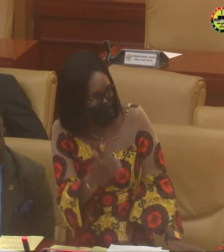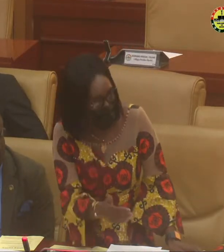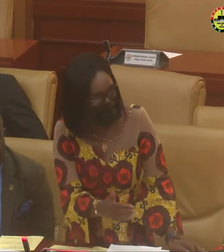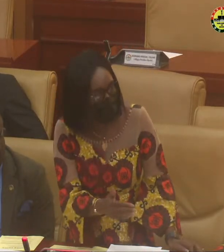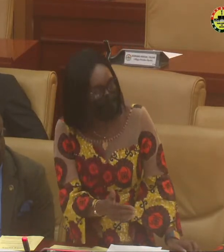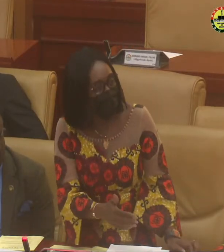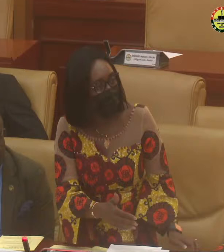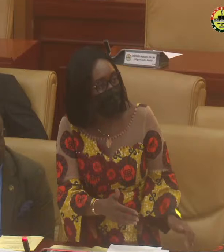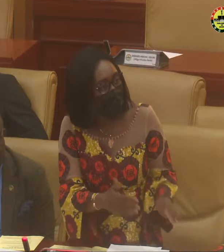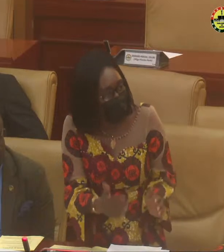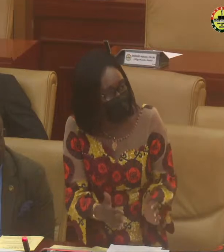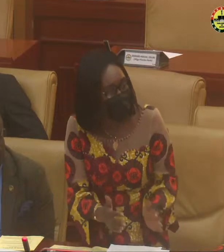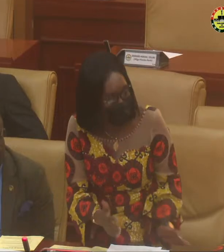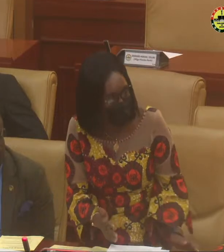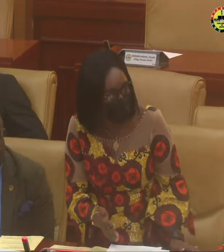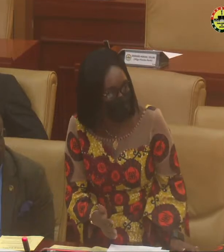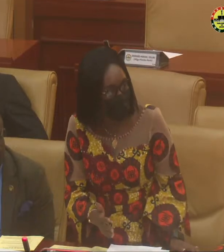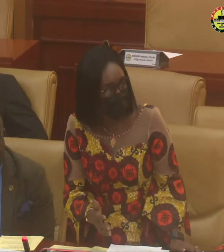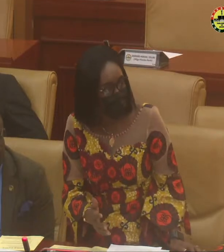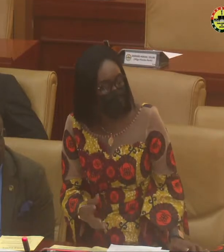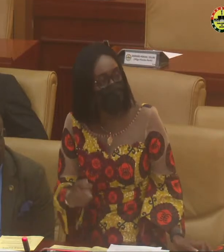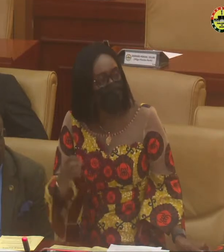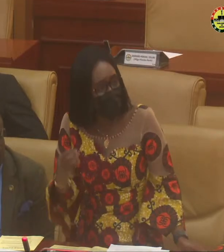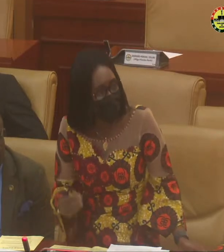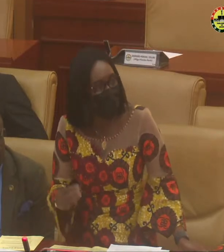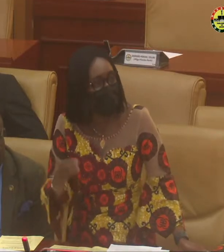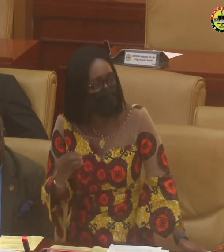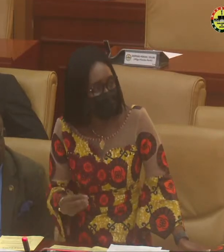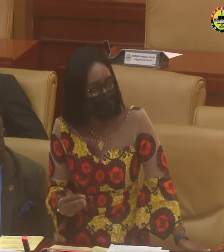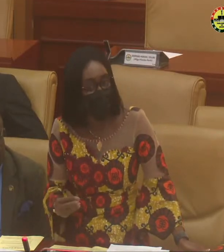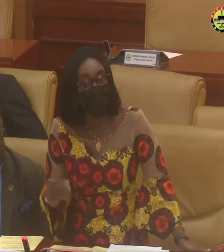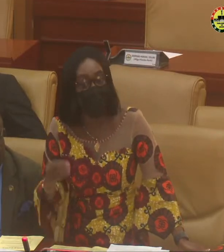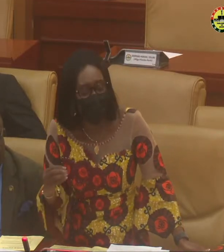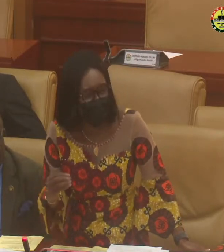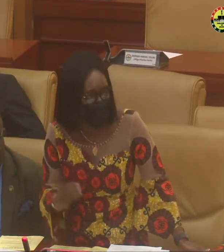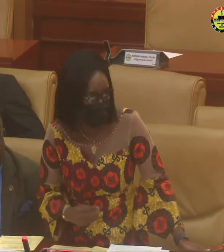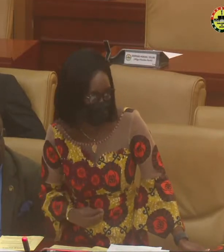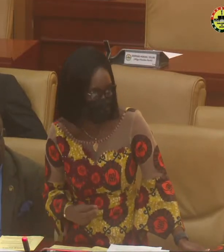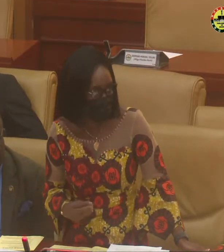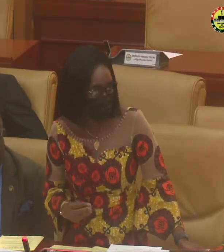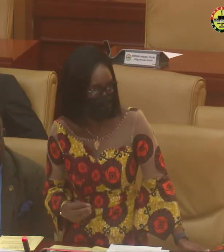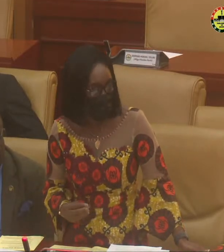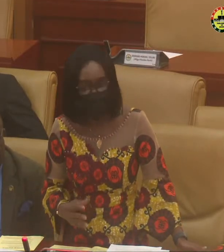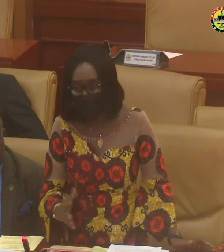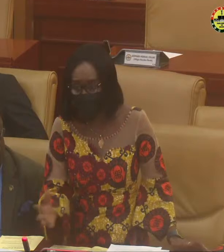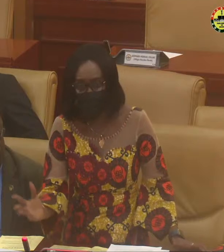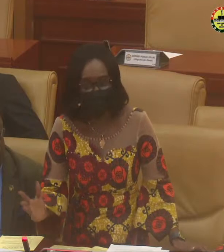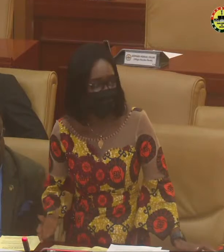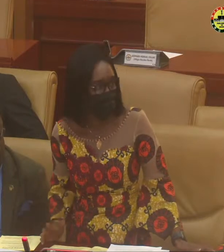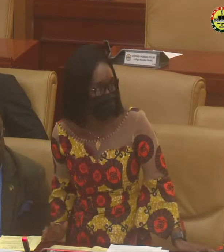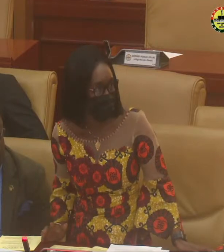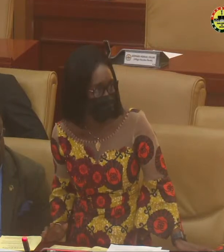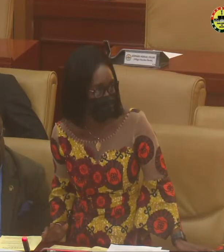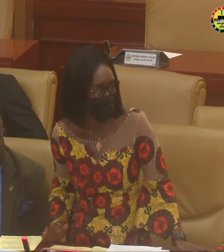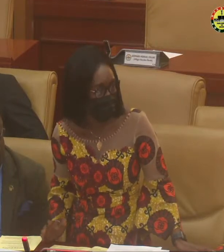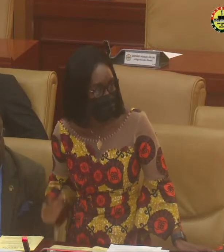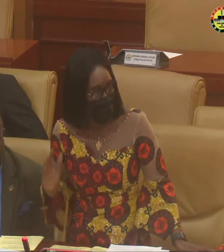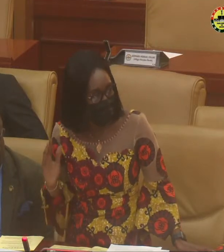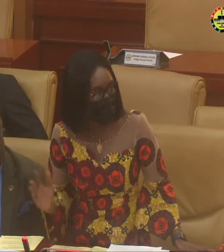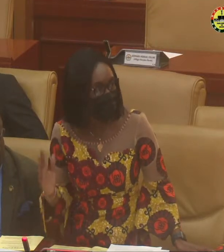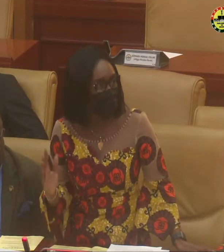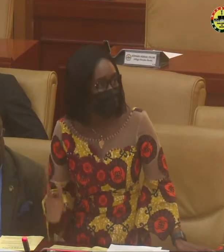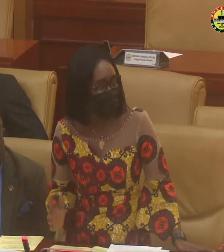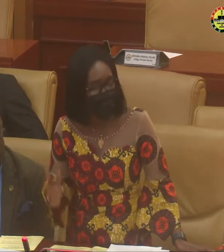for COVID-related items, we used some of the money to fund the budget. We all know the items in the budget: